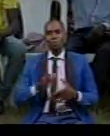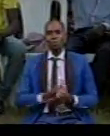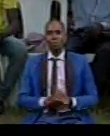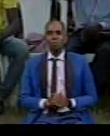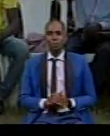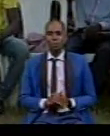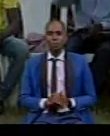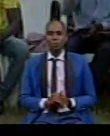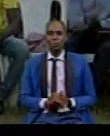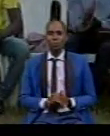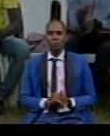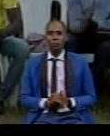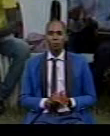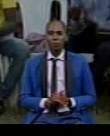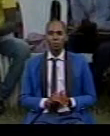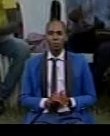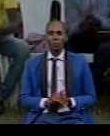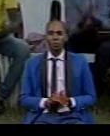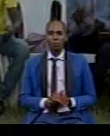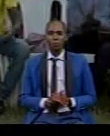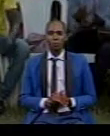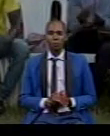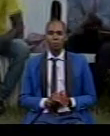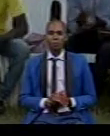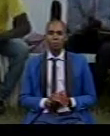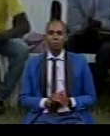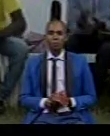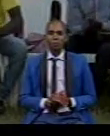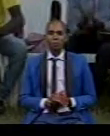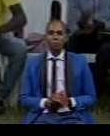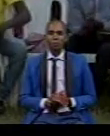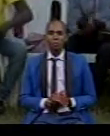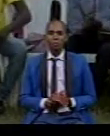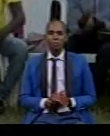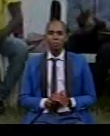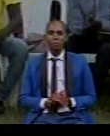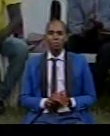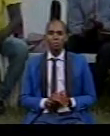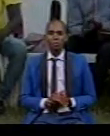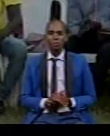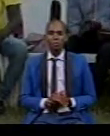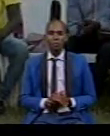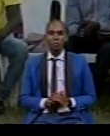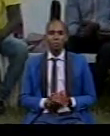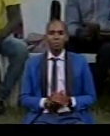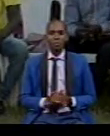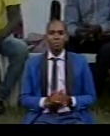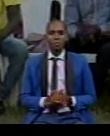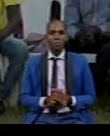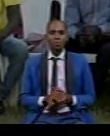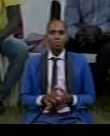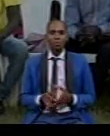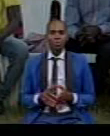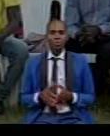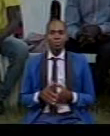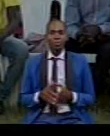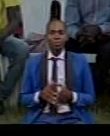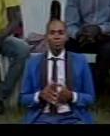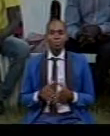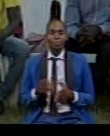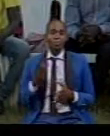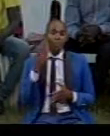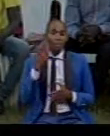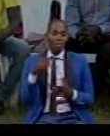They say unto him, Lord, that our eyes may be opened, that